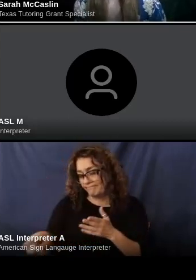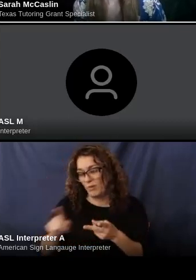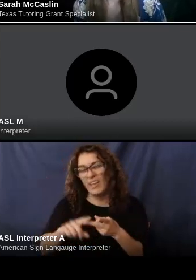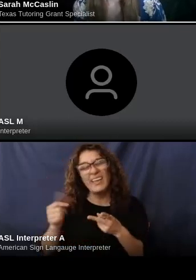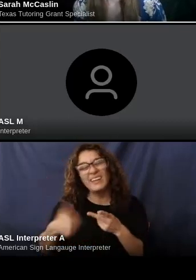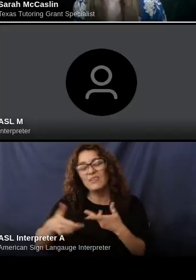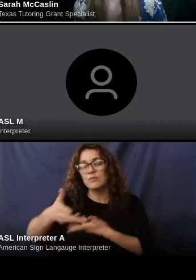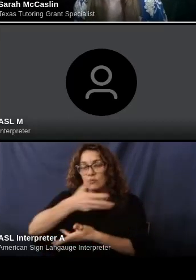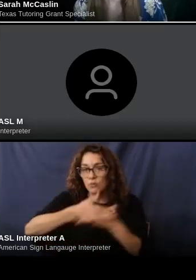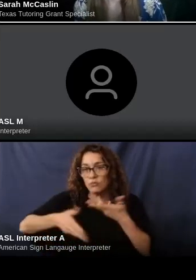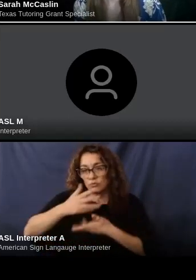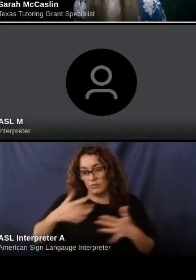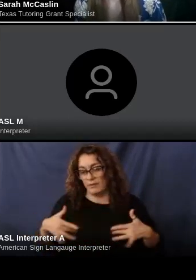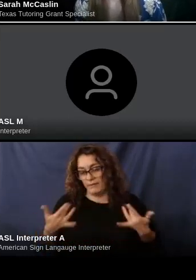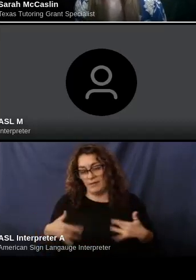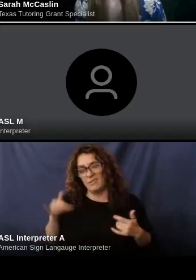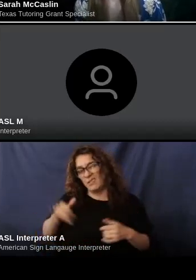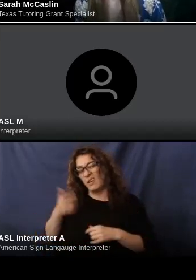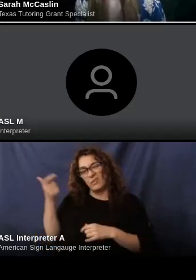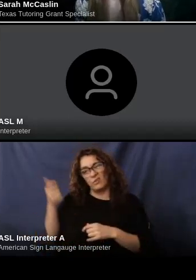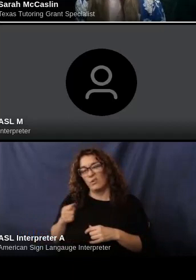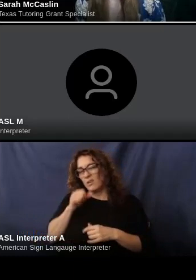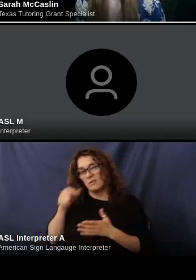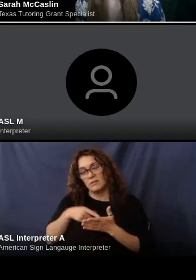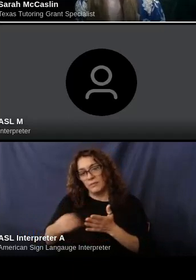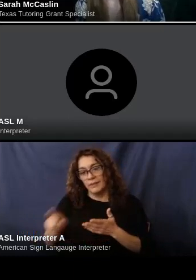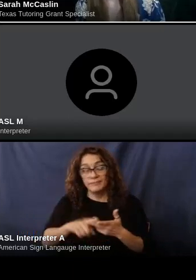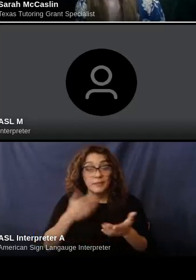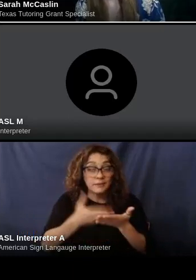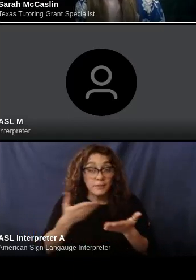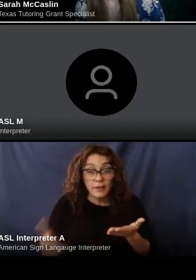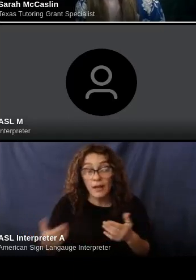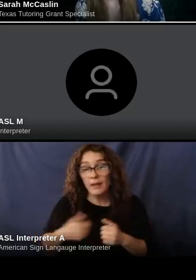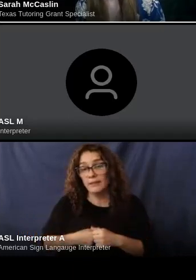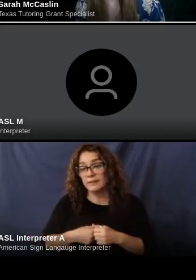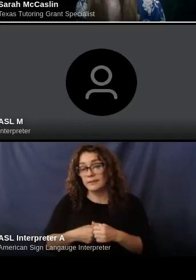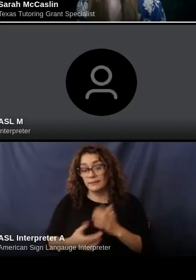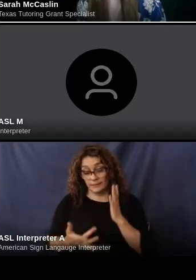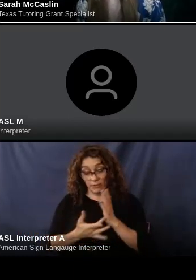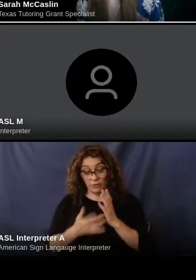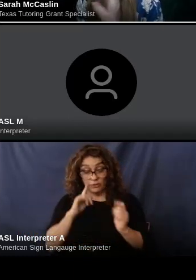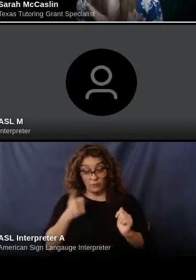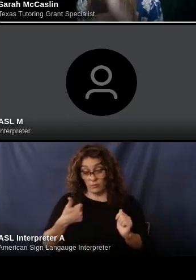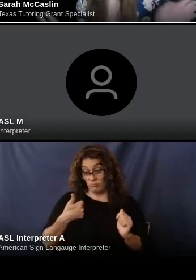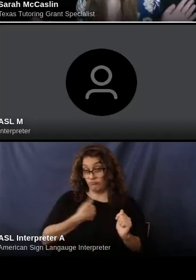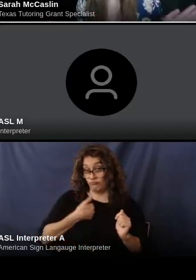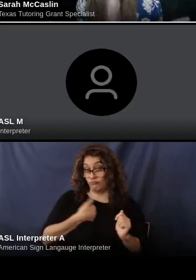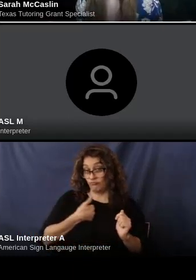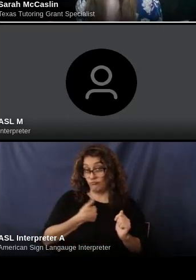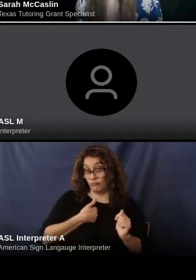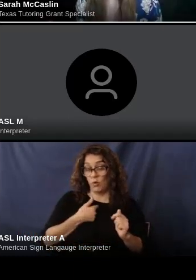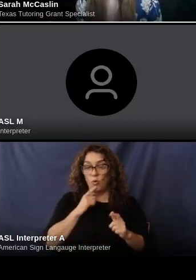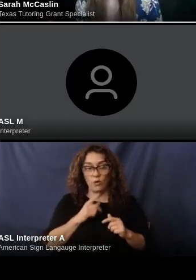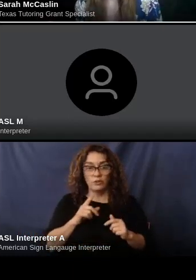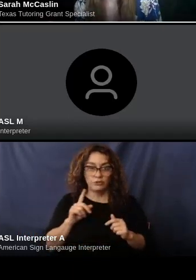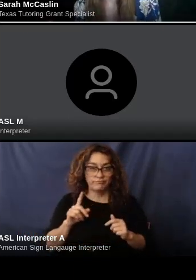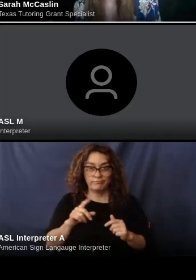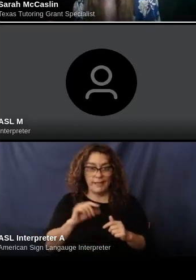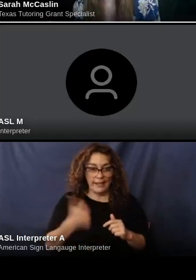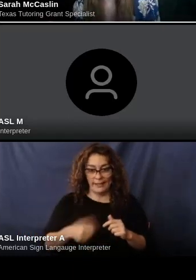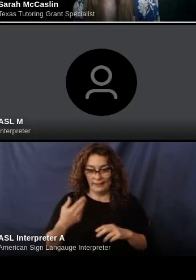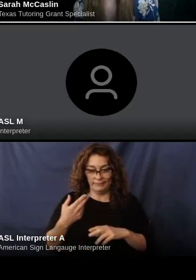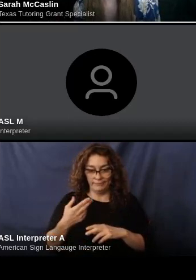events. Supplies, materials, technology for personal use or for use that is just completely outside of